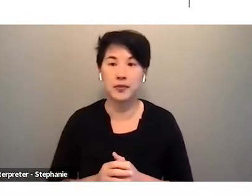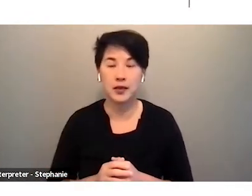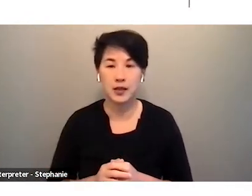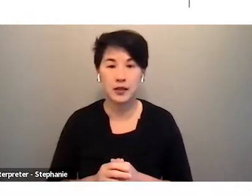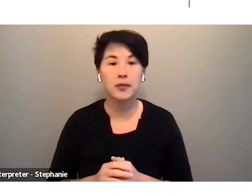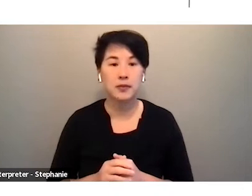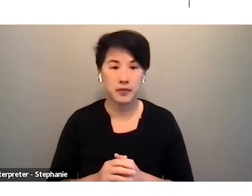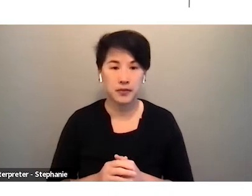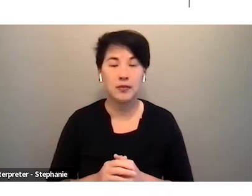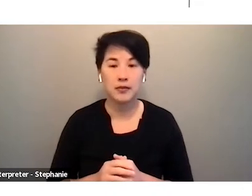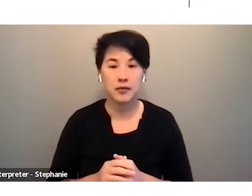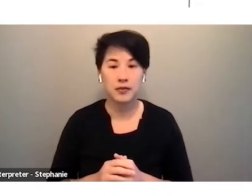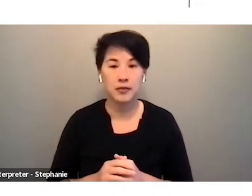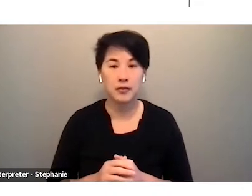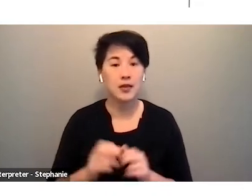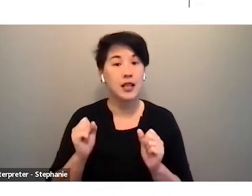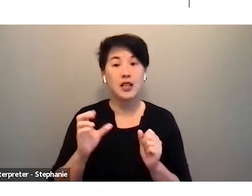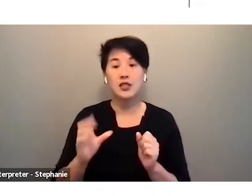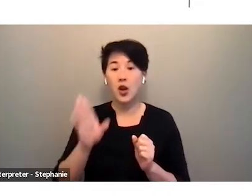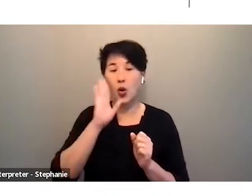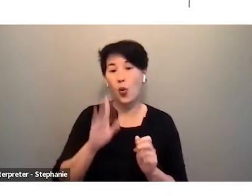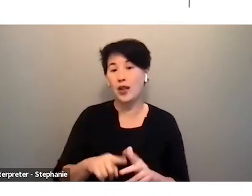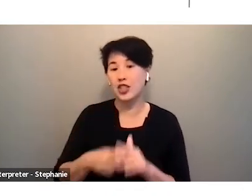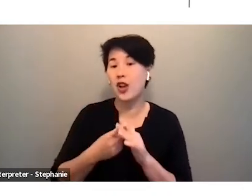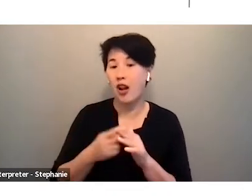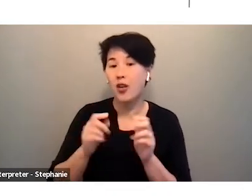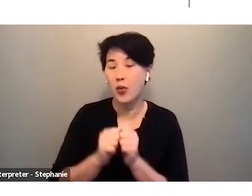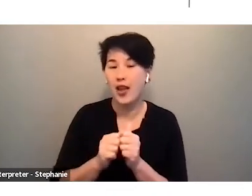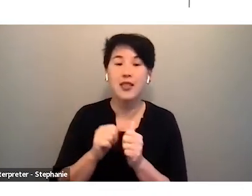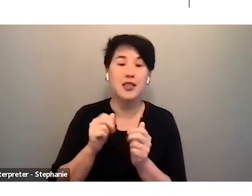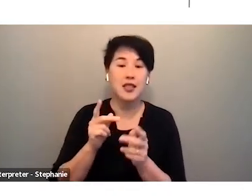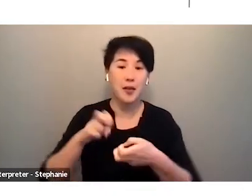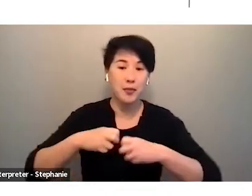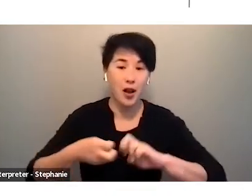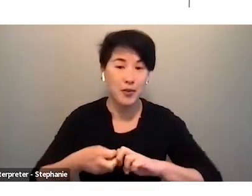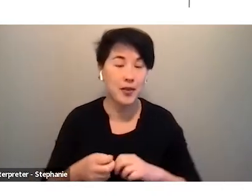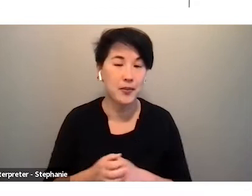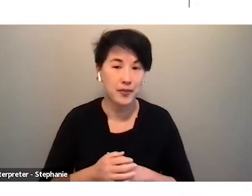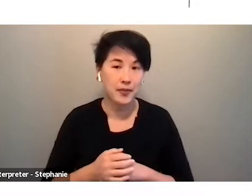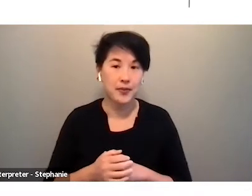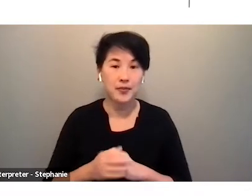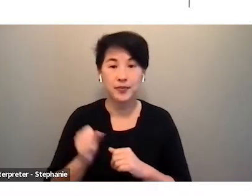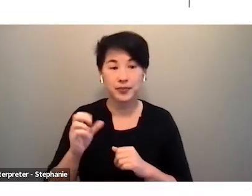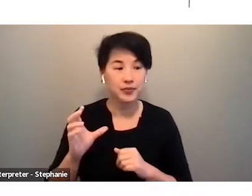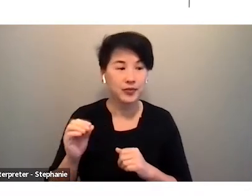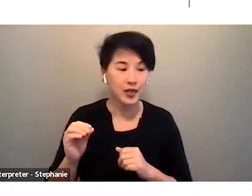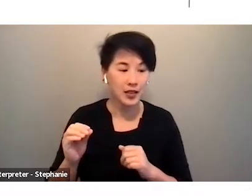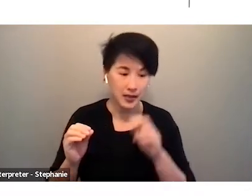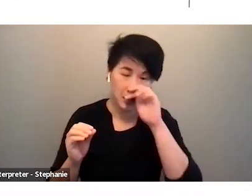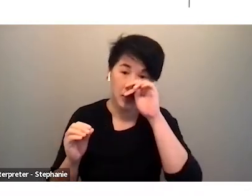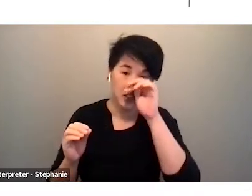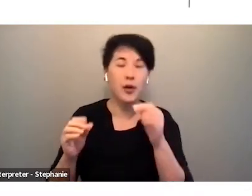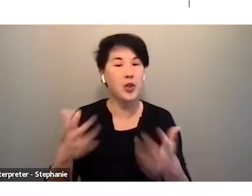All right, so let's start with the problem. That's usually how our design process works. So we were looking at food waste, which, as was